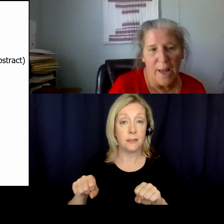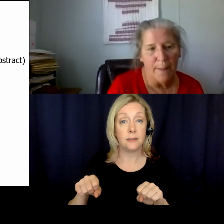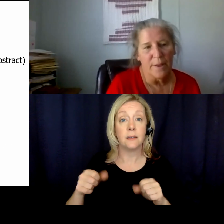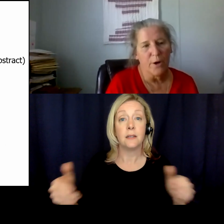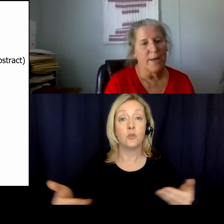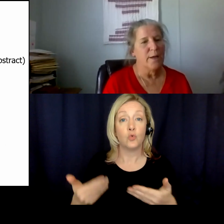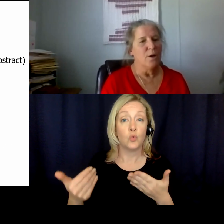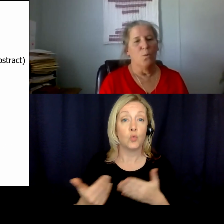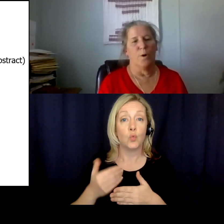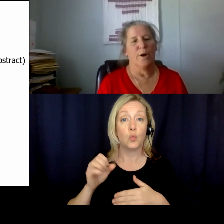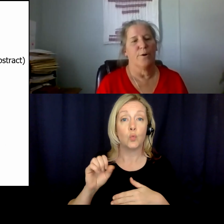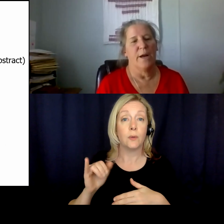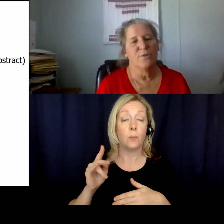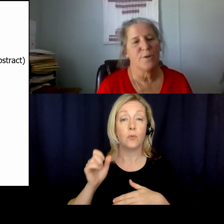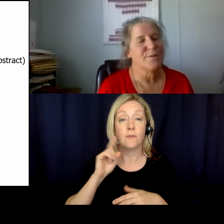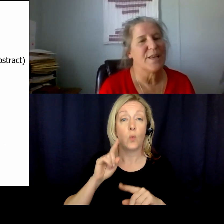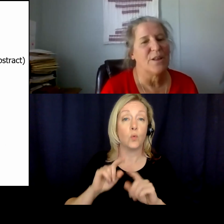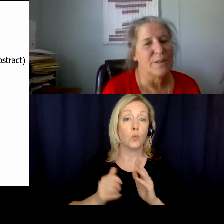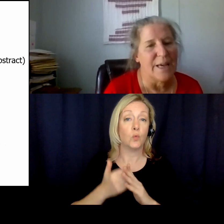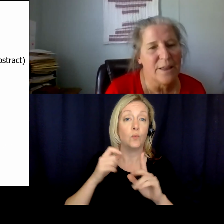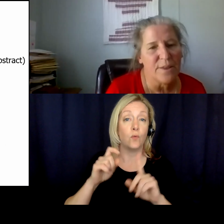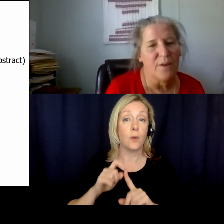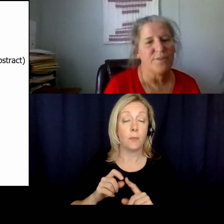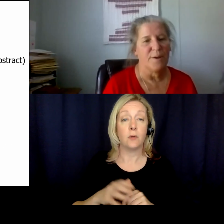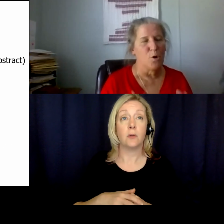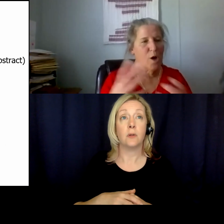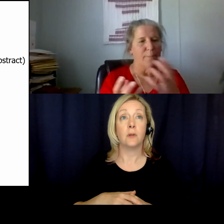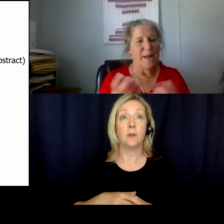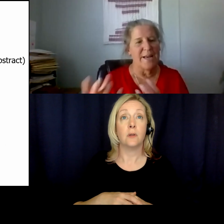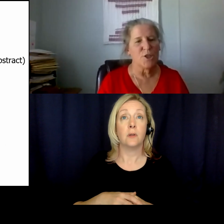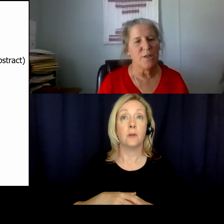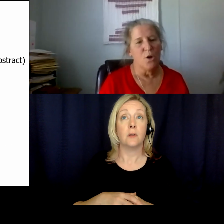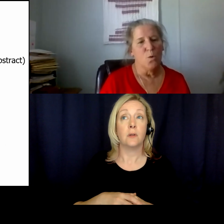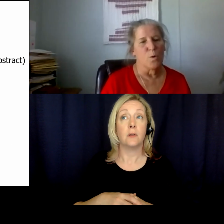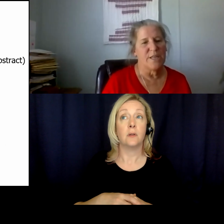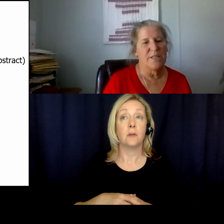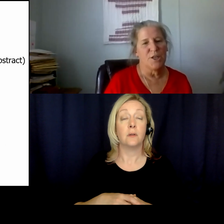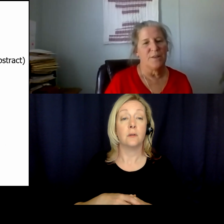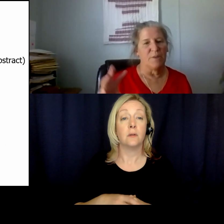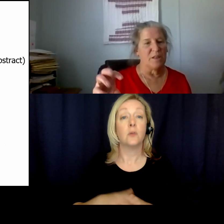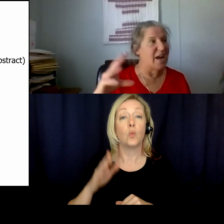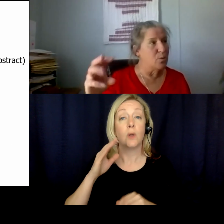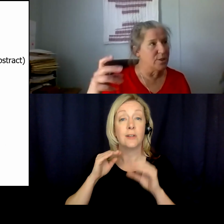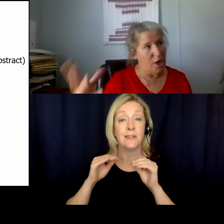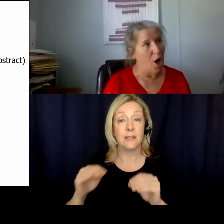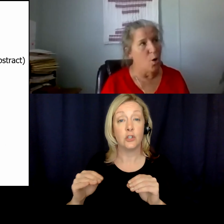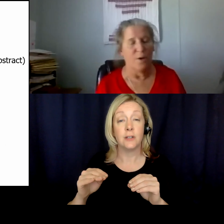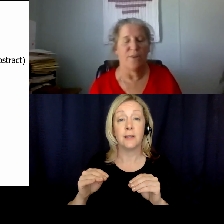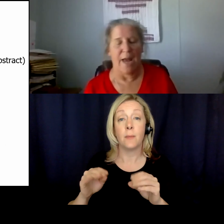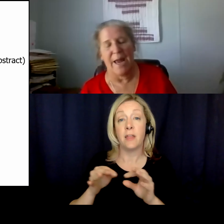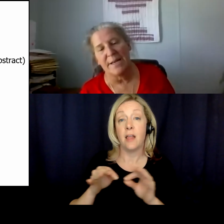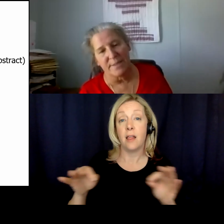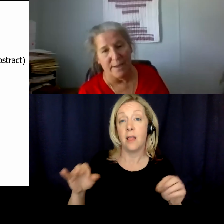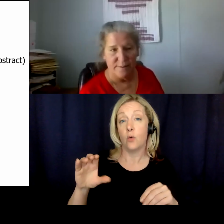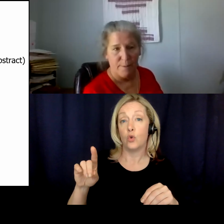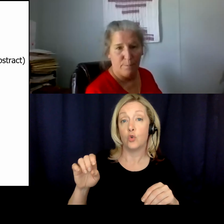new vocabulary. We're introducing the length of a symbol combination. We're teaching them the language code of